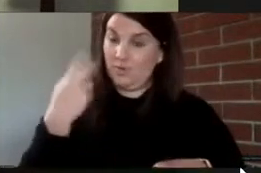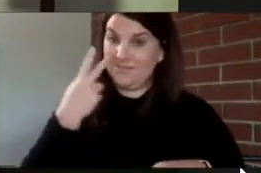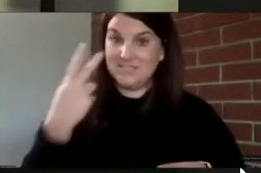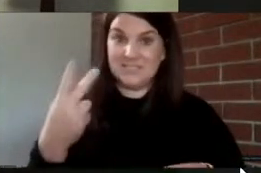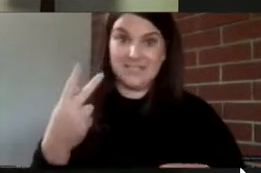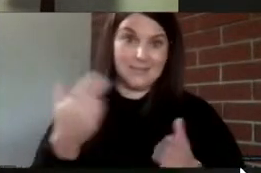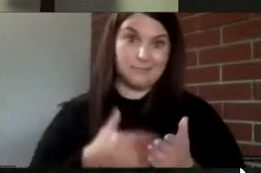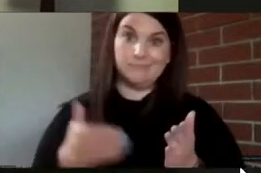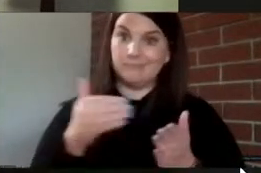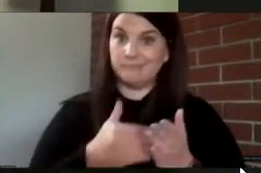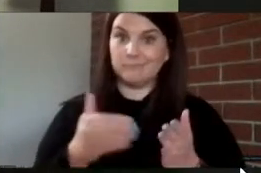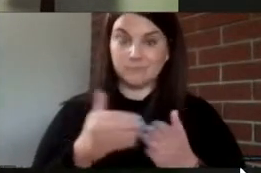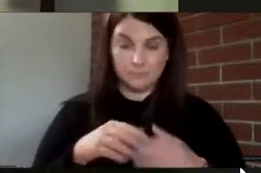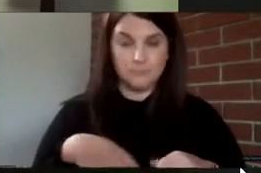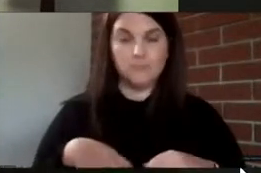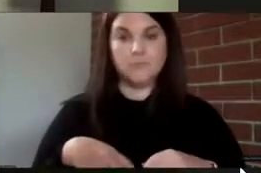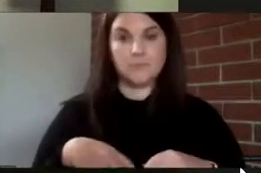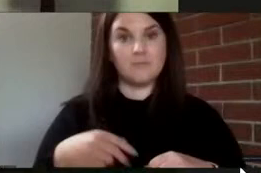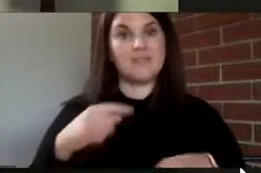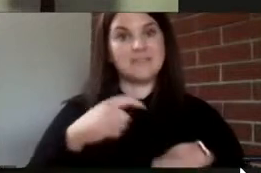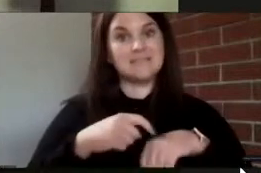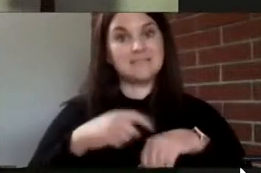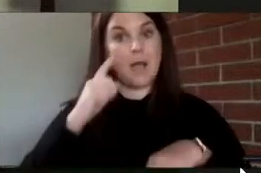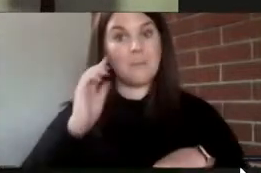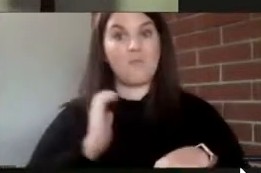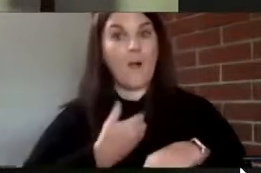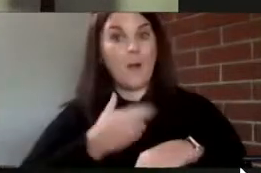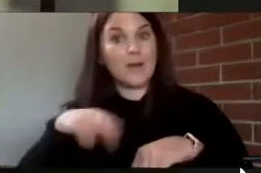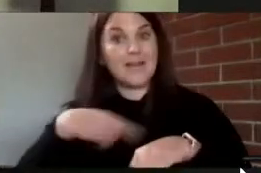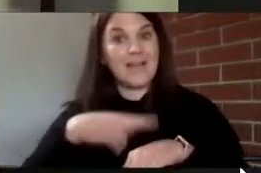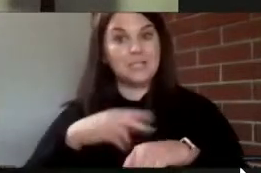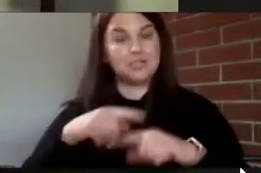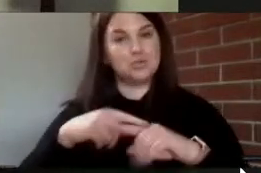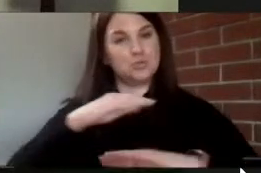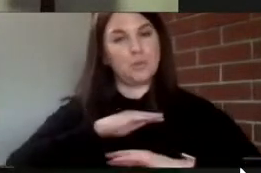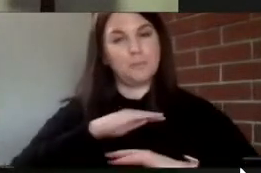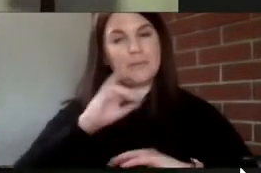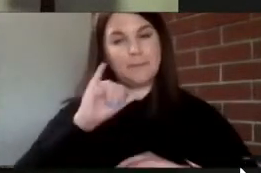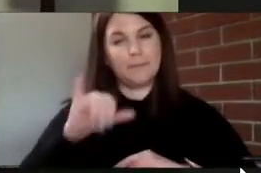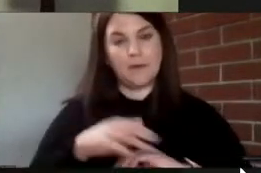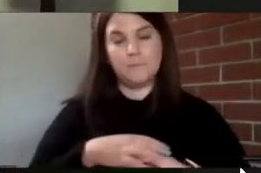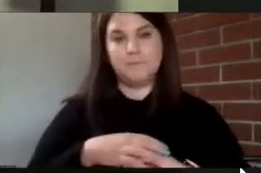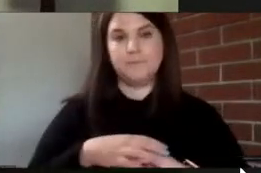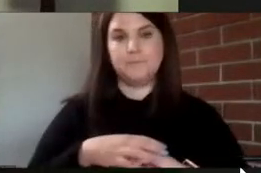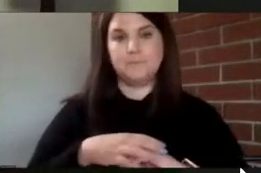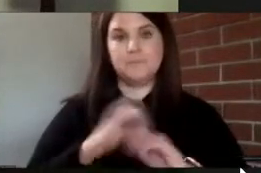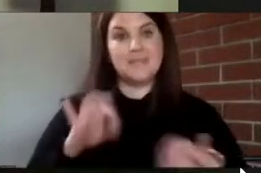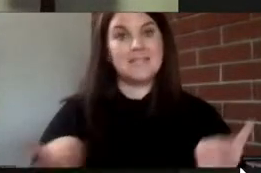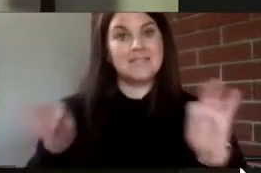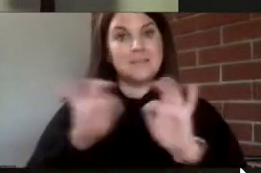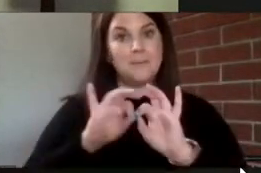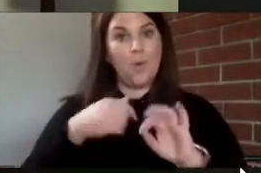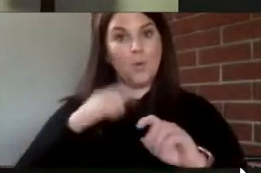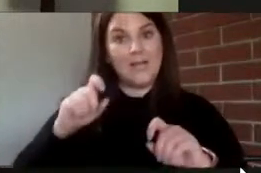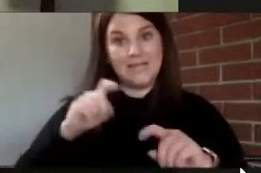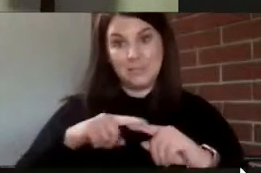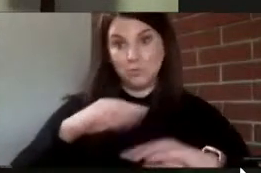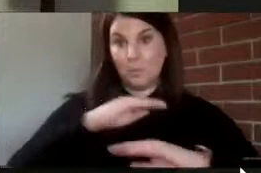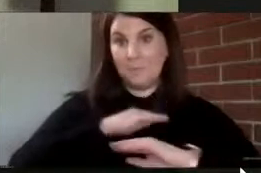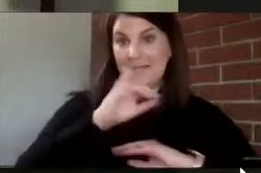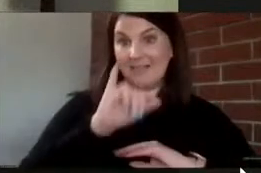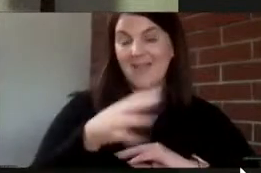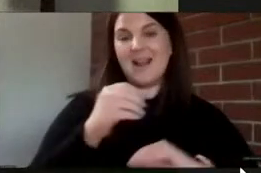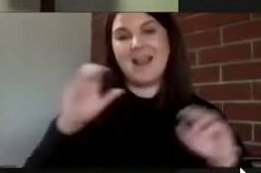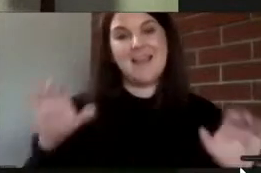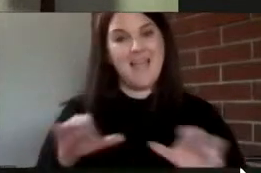countless times, and it's time for our nation to meet that moment. So it's important that we need to meet this moment and act